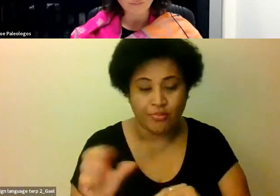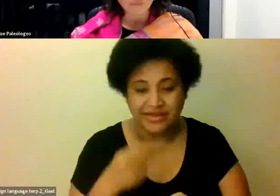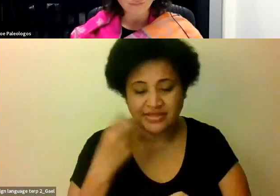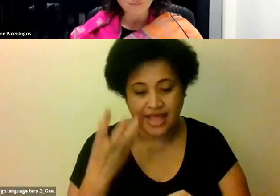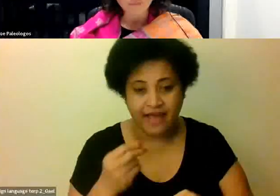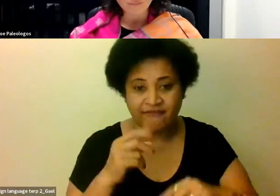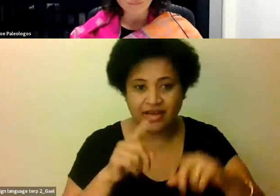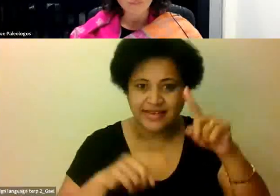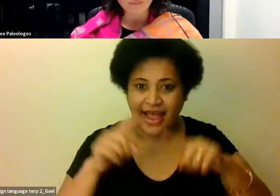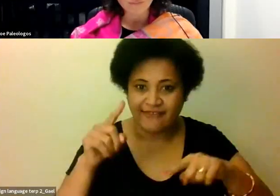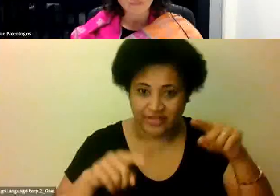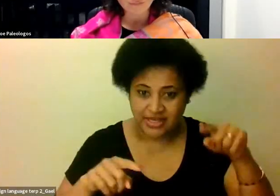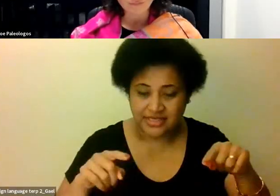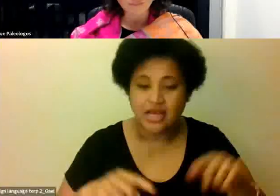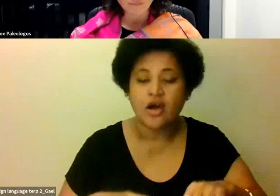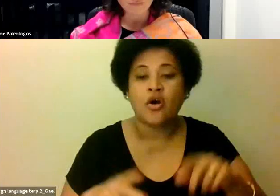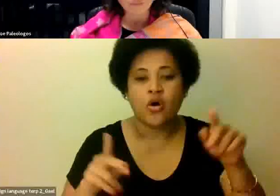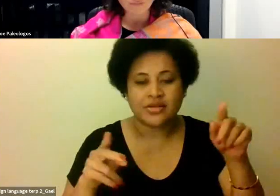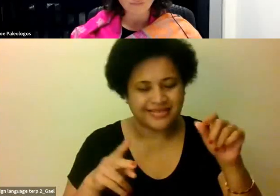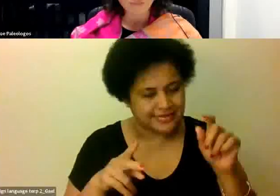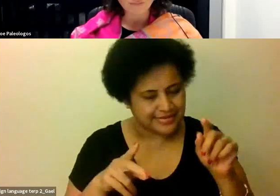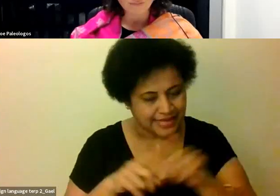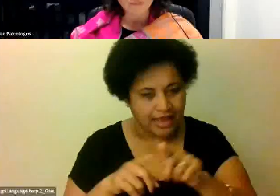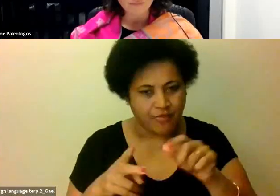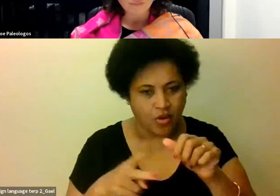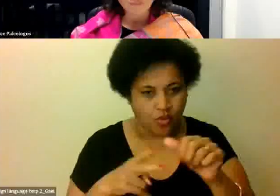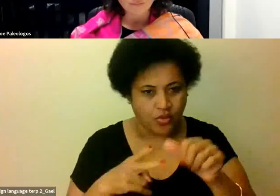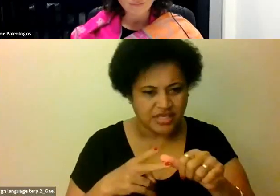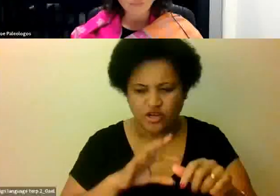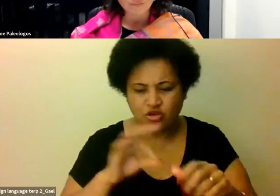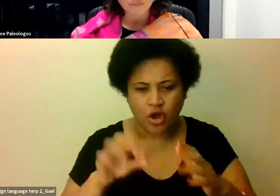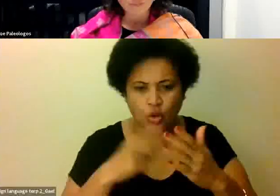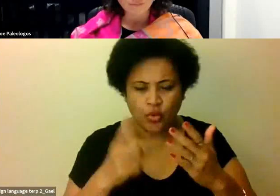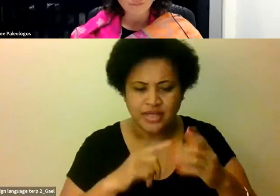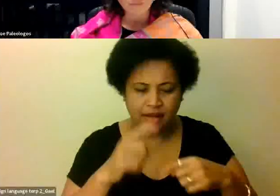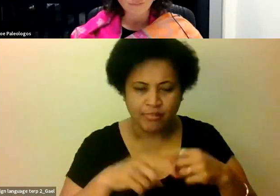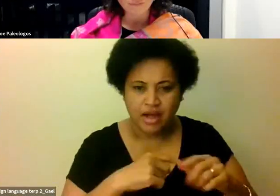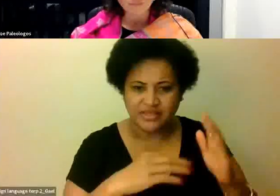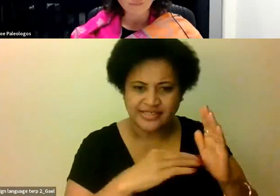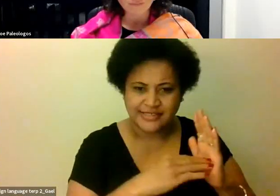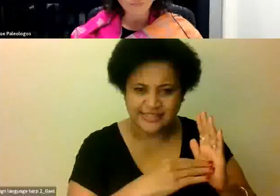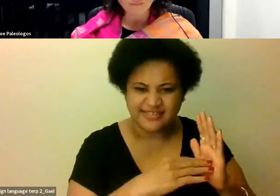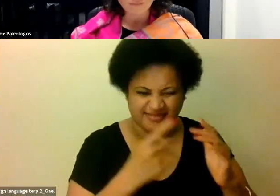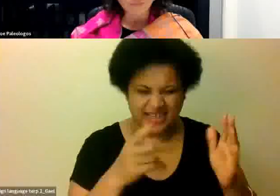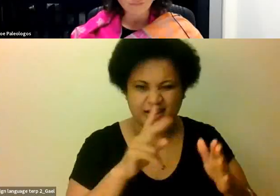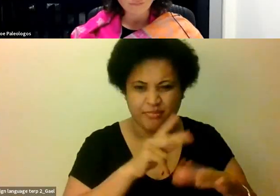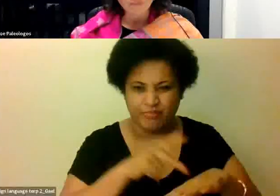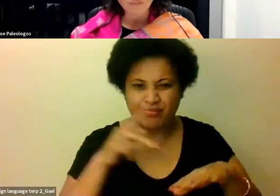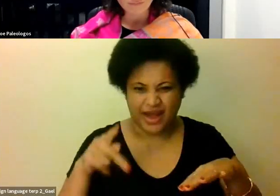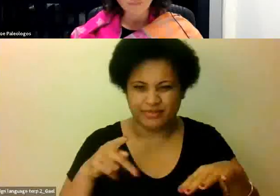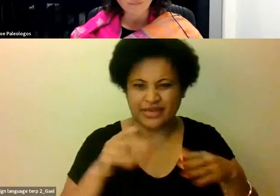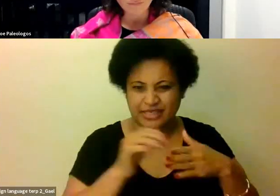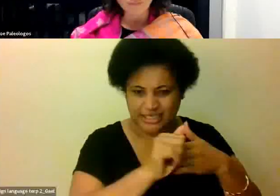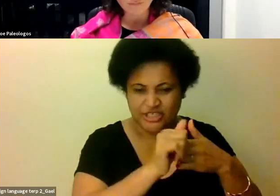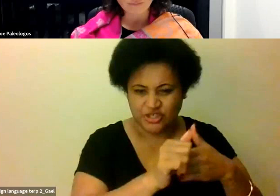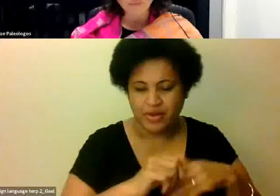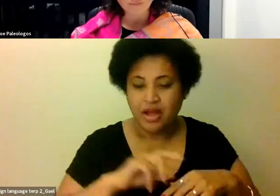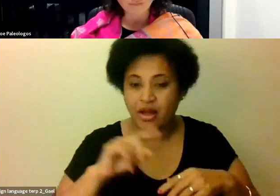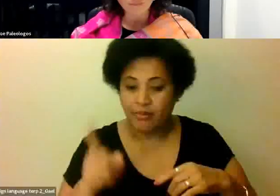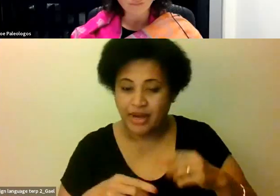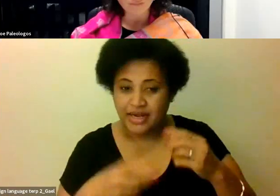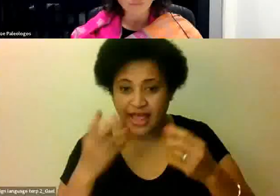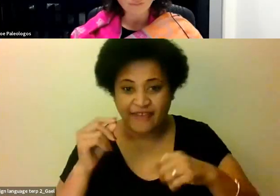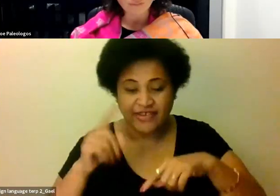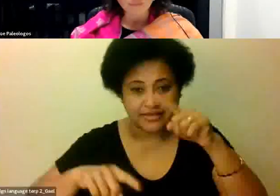at the people, but I think, you know, at the table, but I think it's not just about the seat, you know, it's also about, you know, giving these diverse, you know, giving